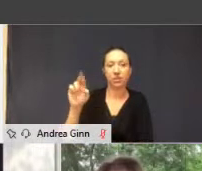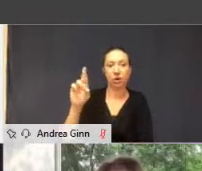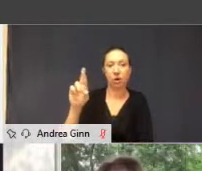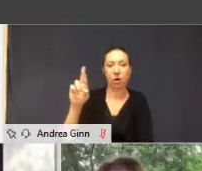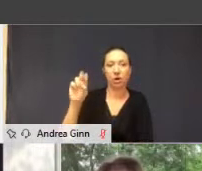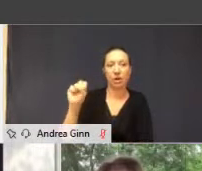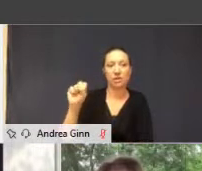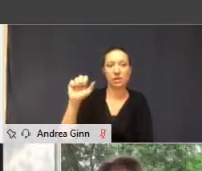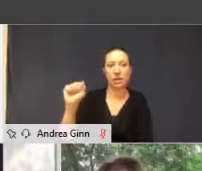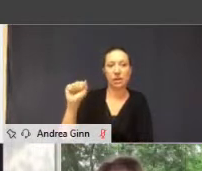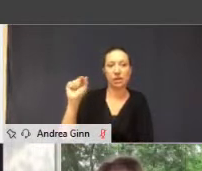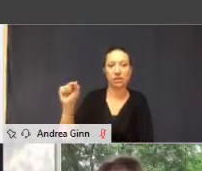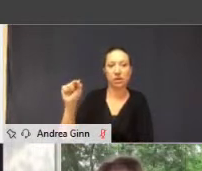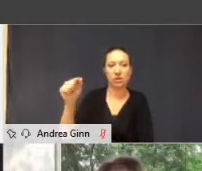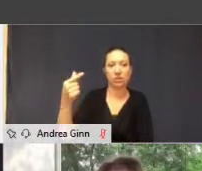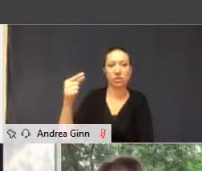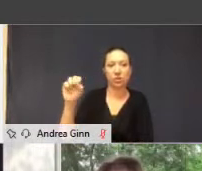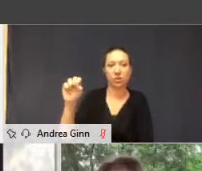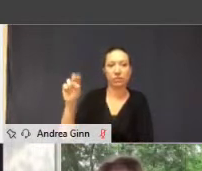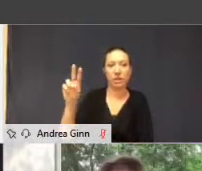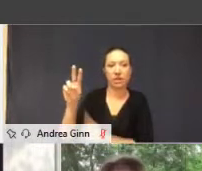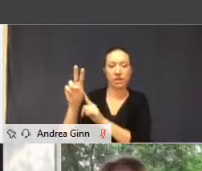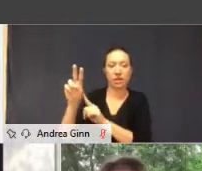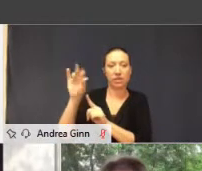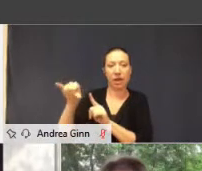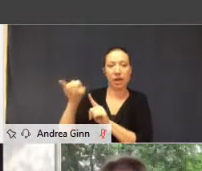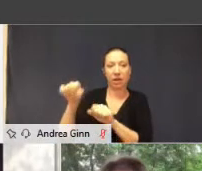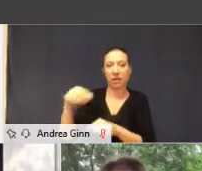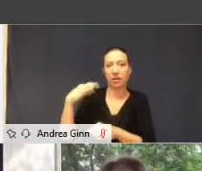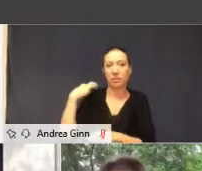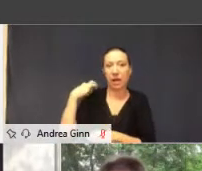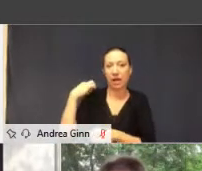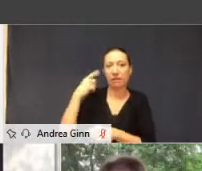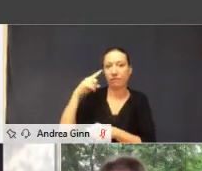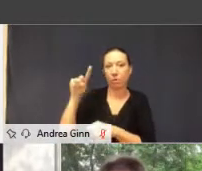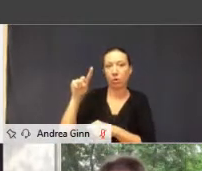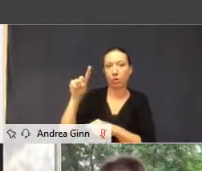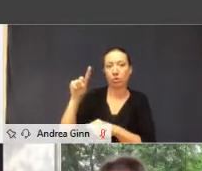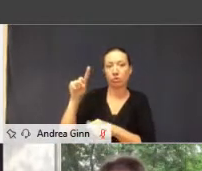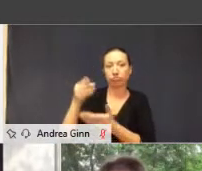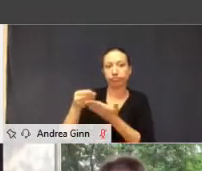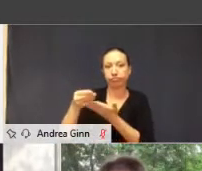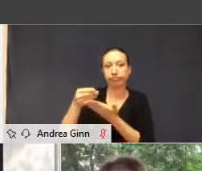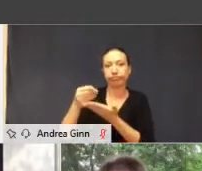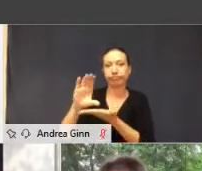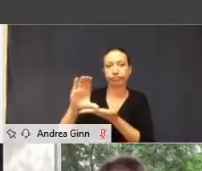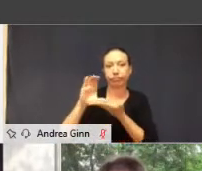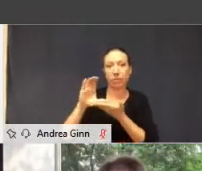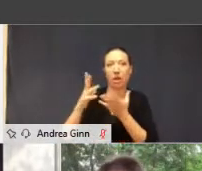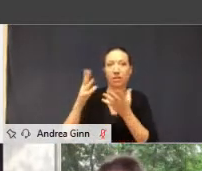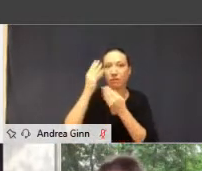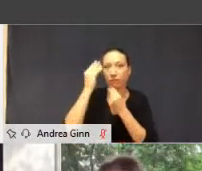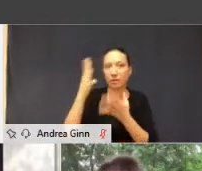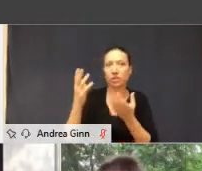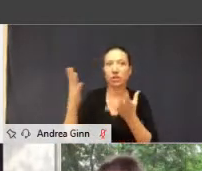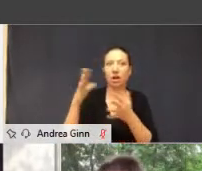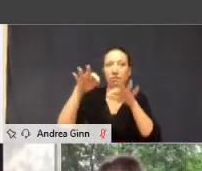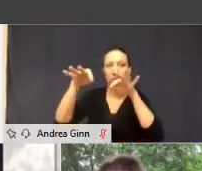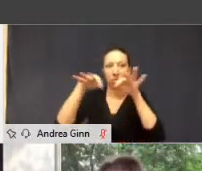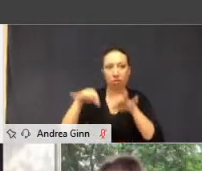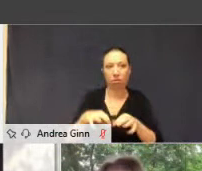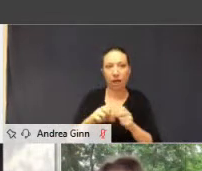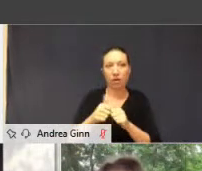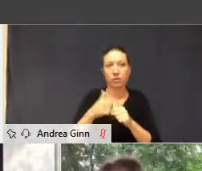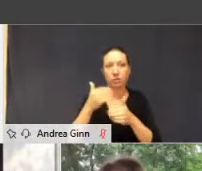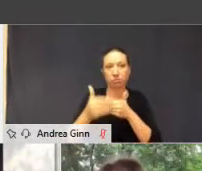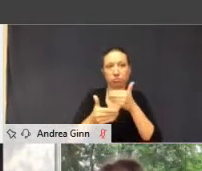hrsa.gov, and they can apply for provider relief there. There's tons of information for them, lots of infographics to walk them through it. And